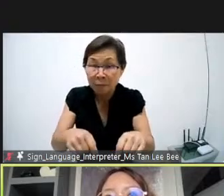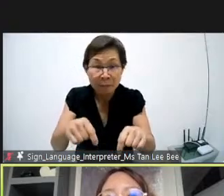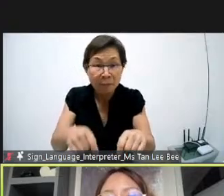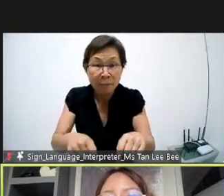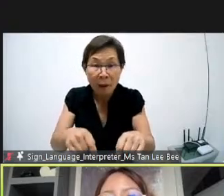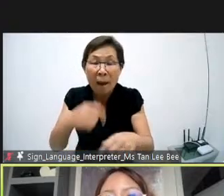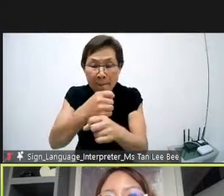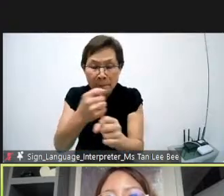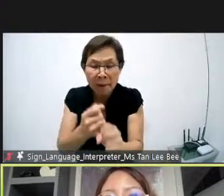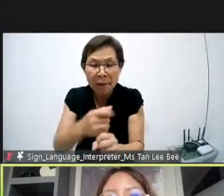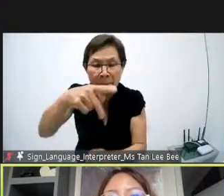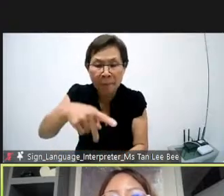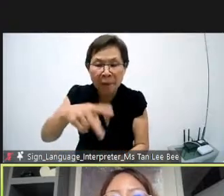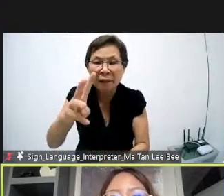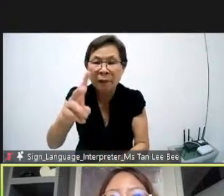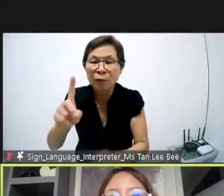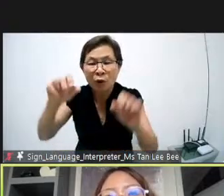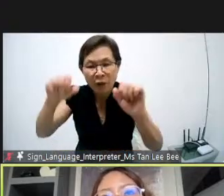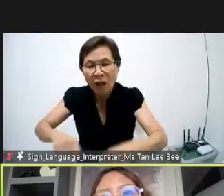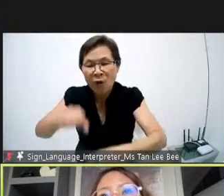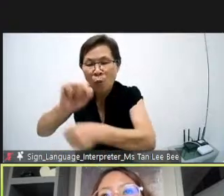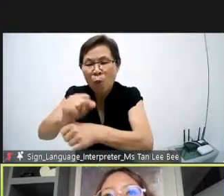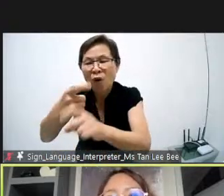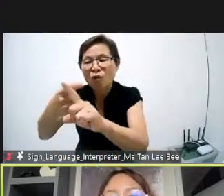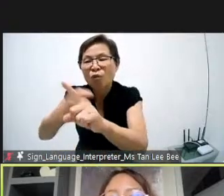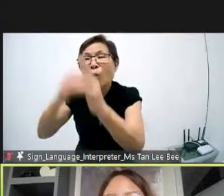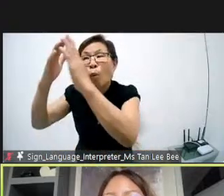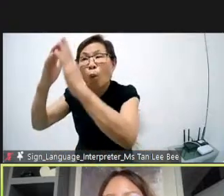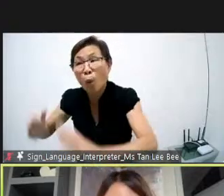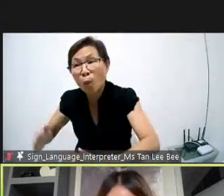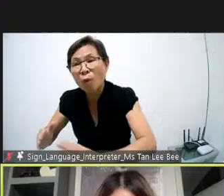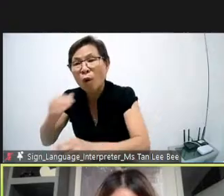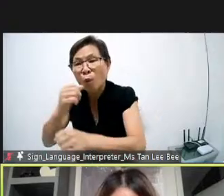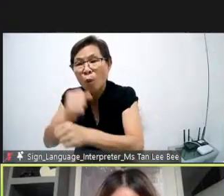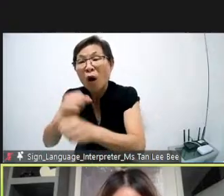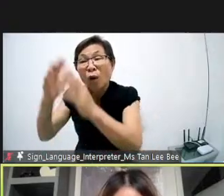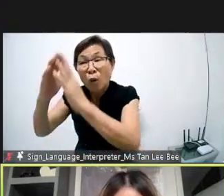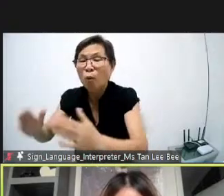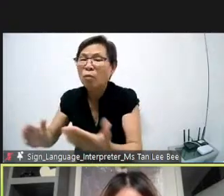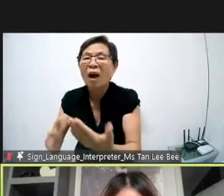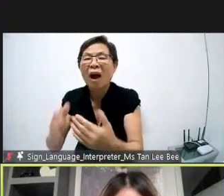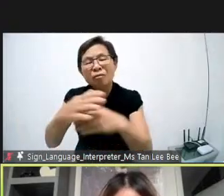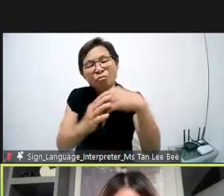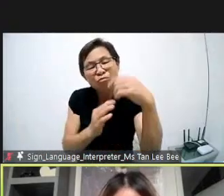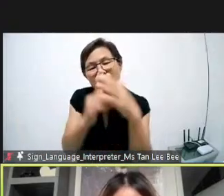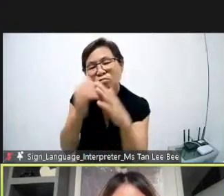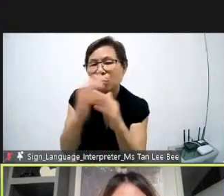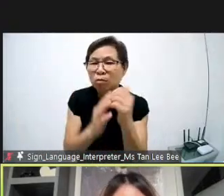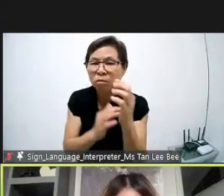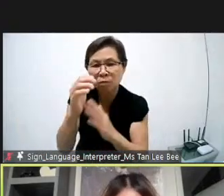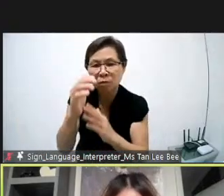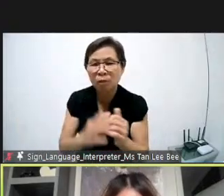make PWD be able to work more conveniently.